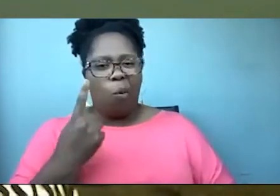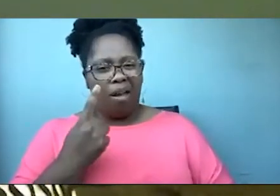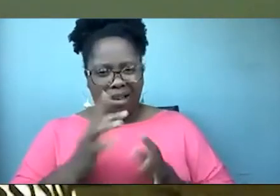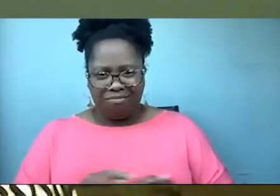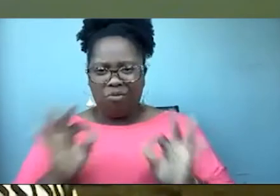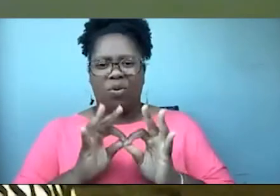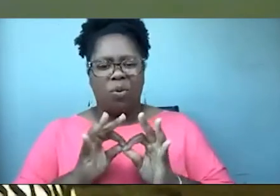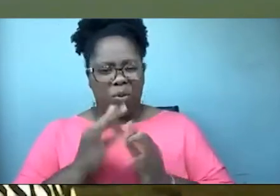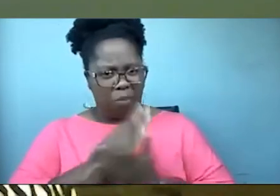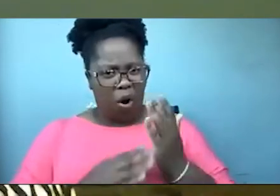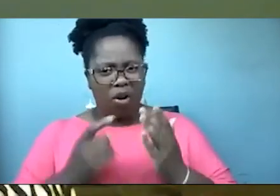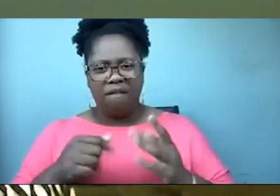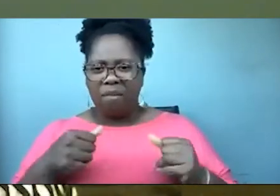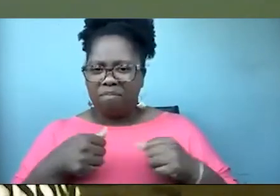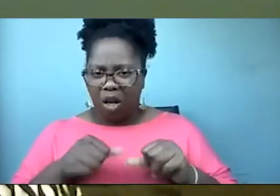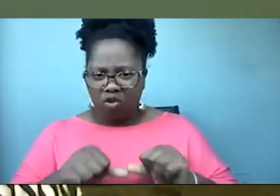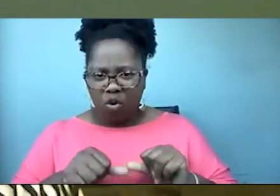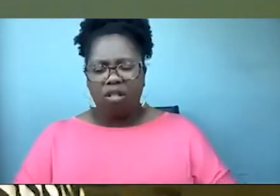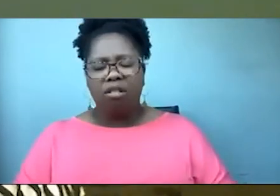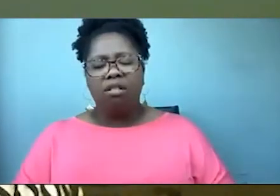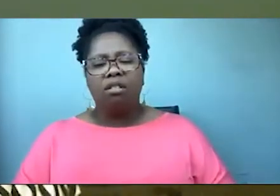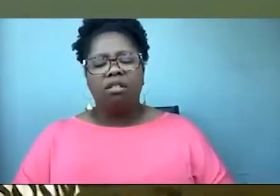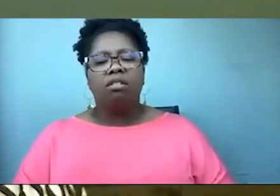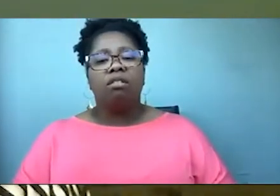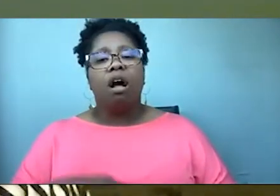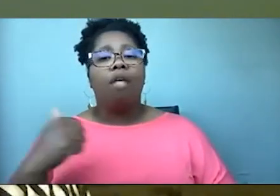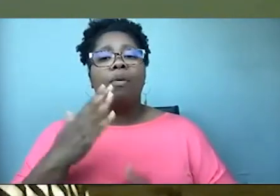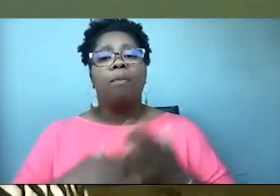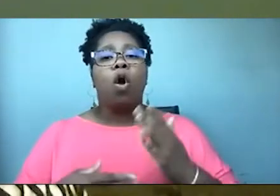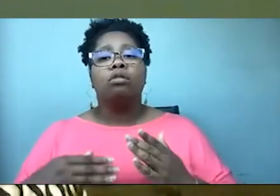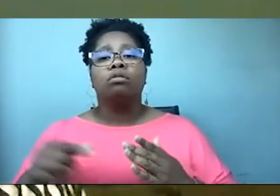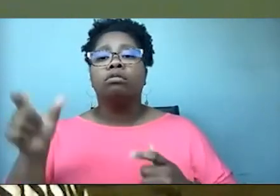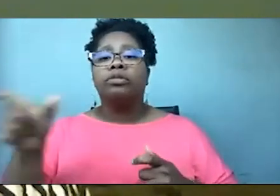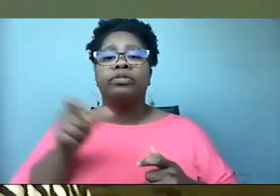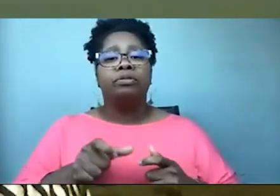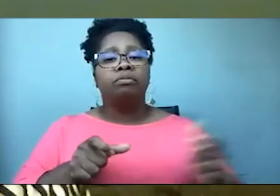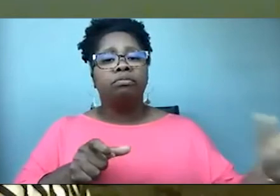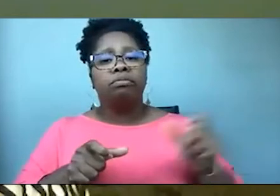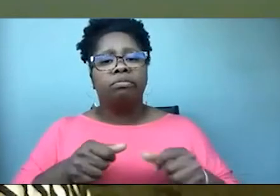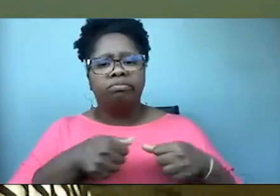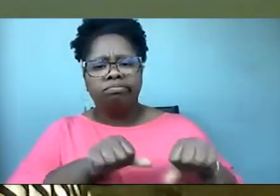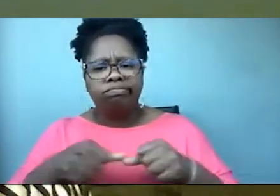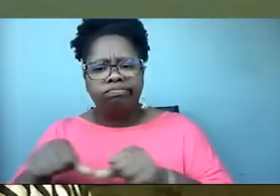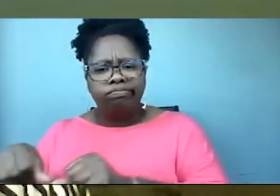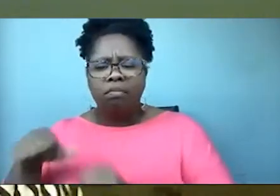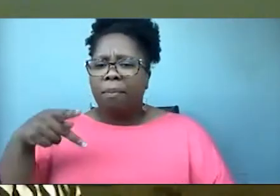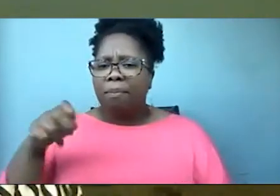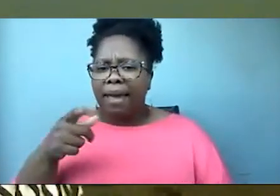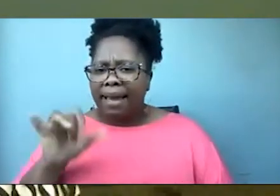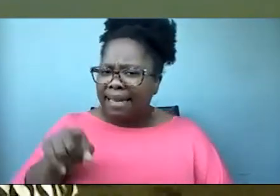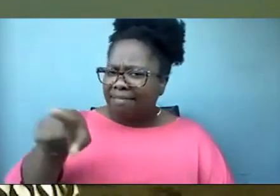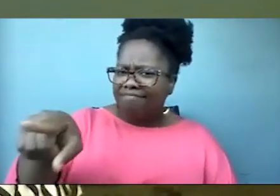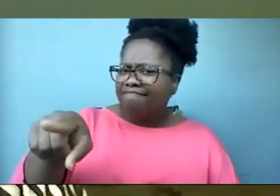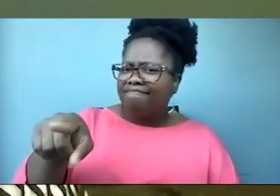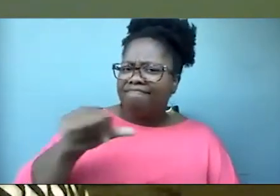Peggy, you think about this, right, in terms of you don't end pollution through self-determination. That's one piece of this. You need legislation,